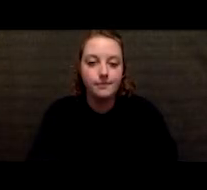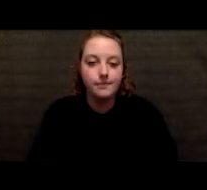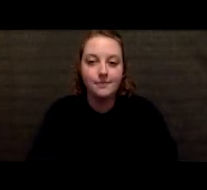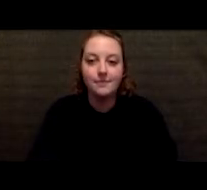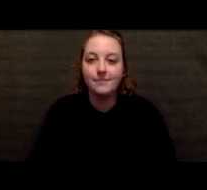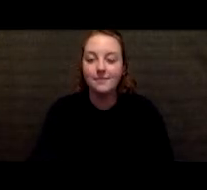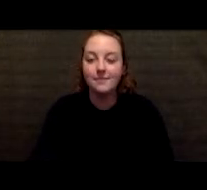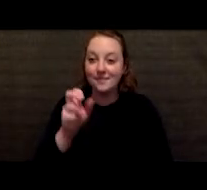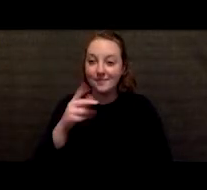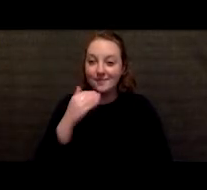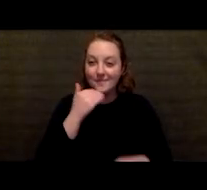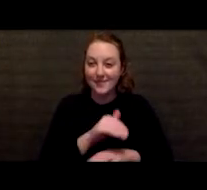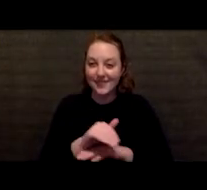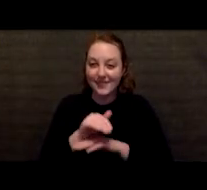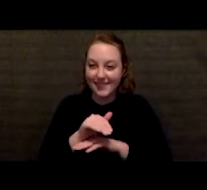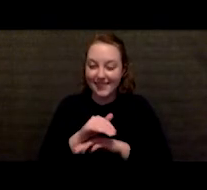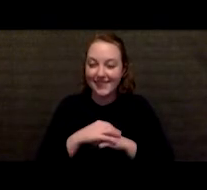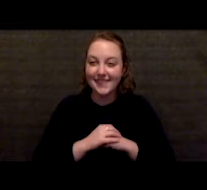Okay, good evening.